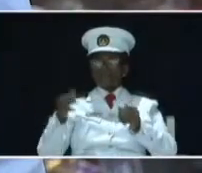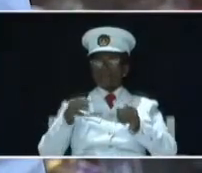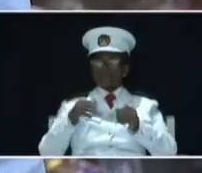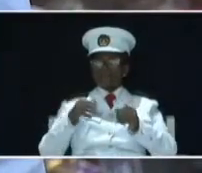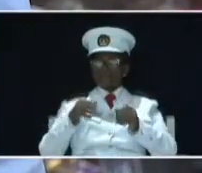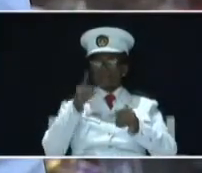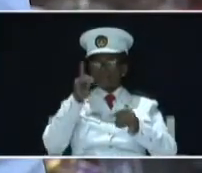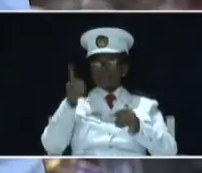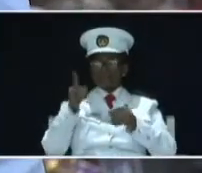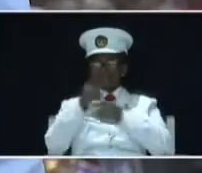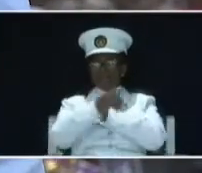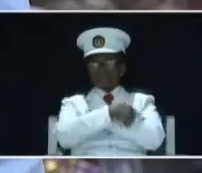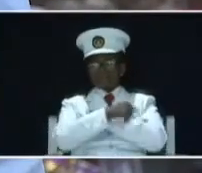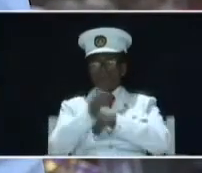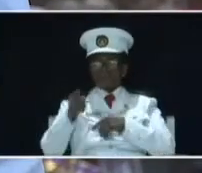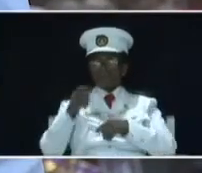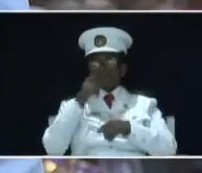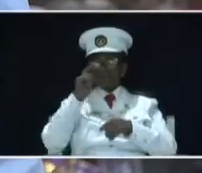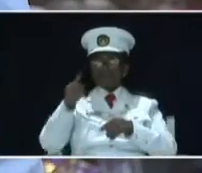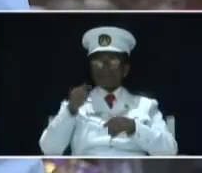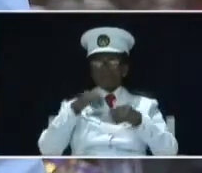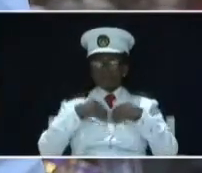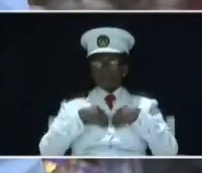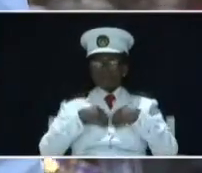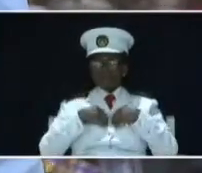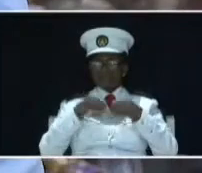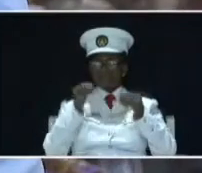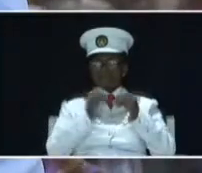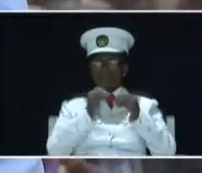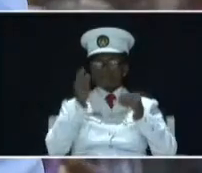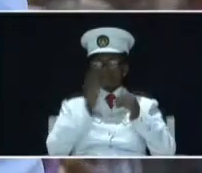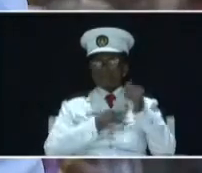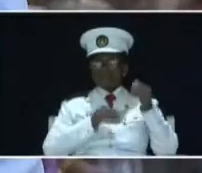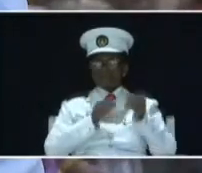One day you will have more than sufficient.